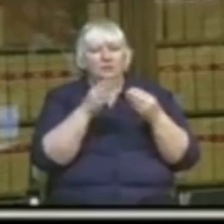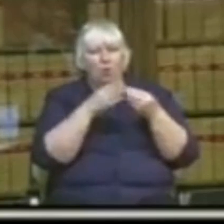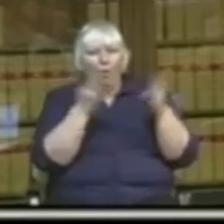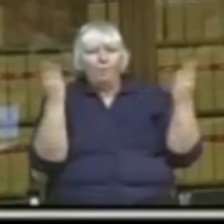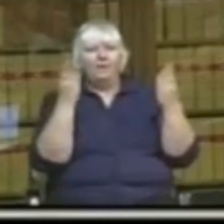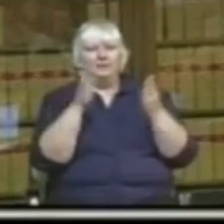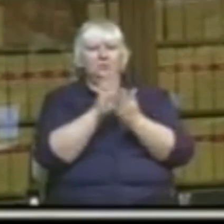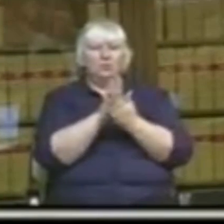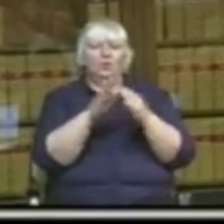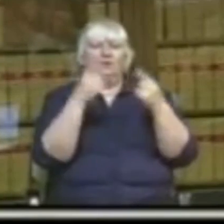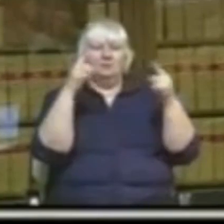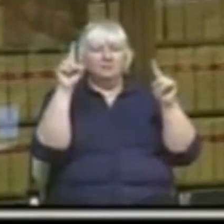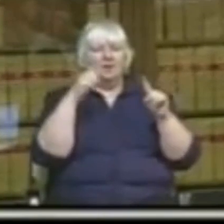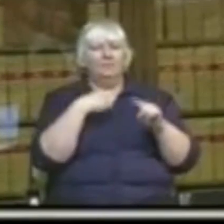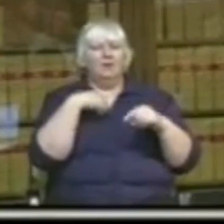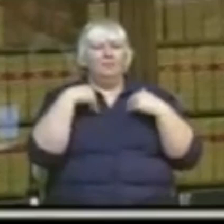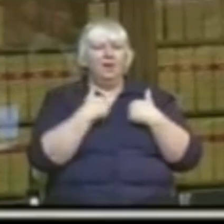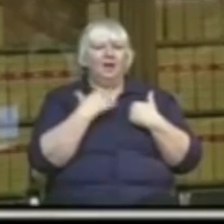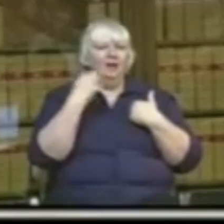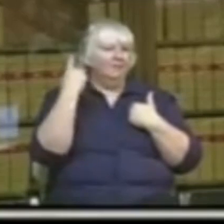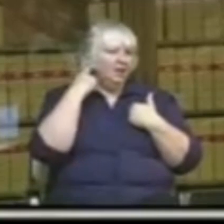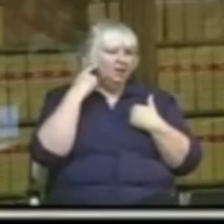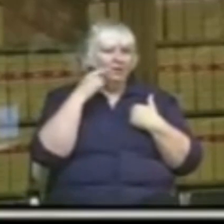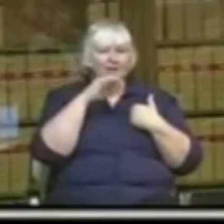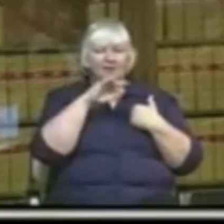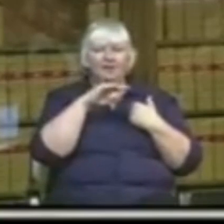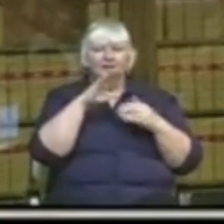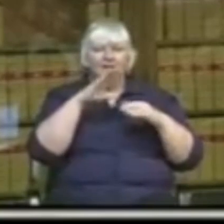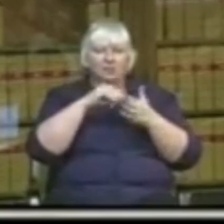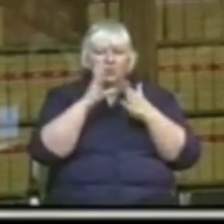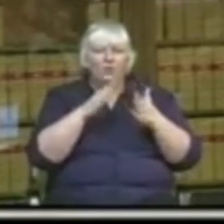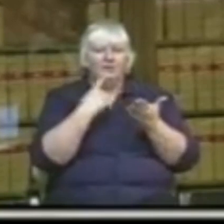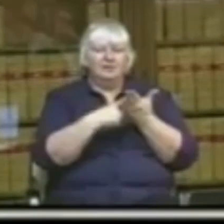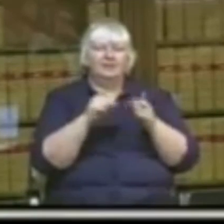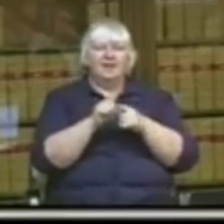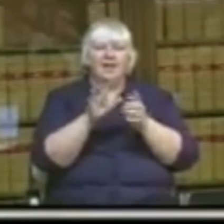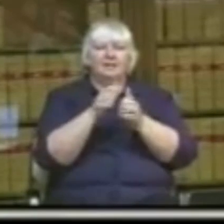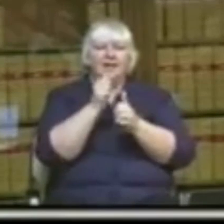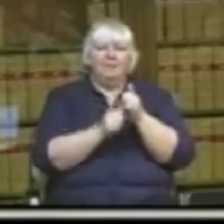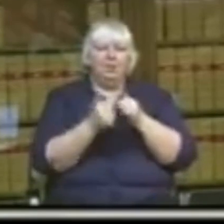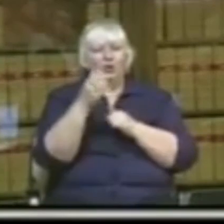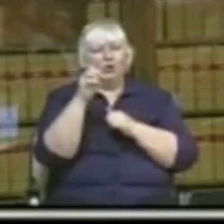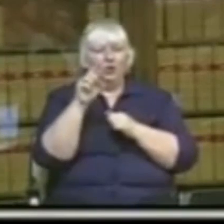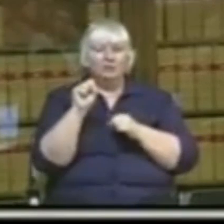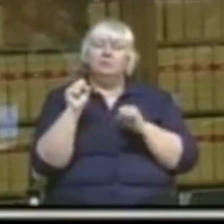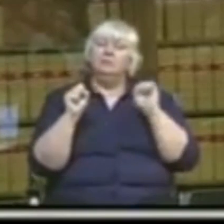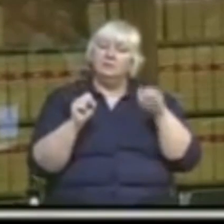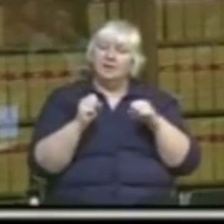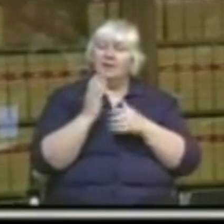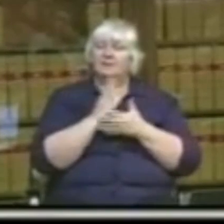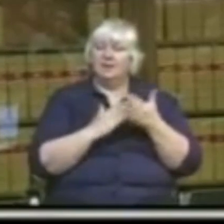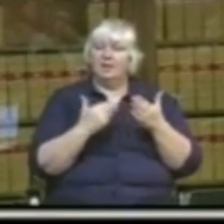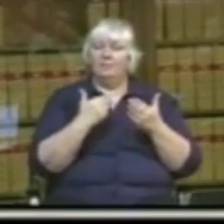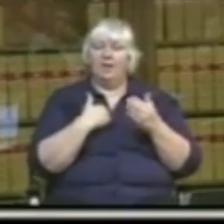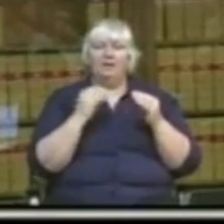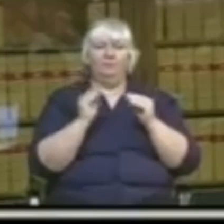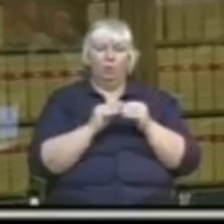I'm tired of hearing these kids discussed as if they're damaged goods. Yes, it's true that some families have more